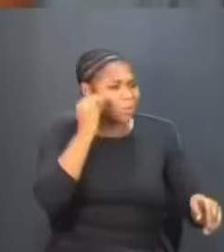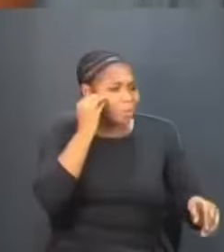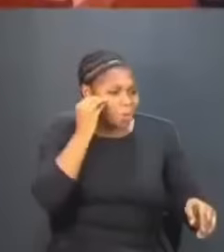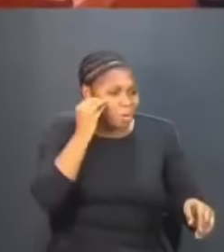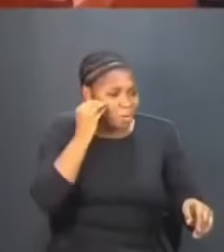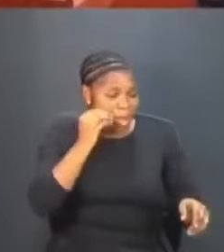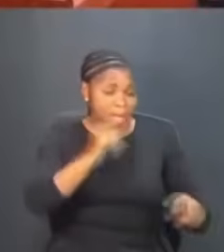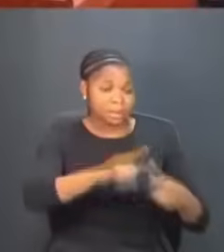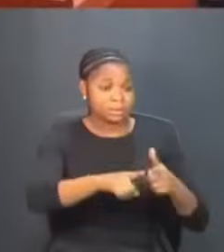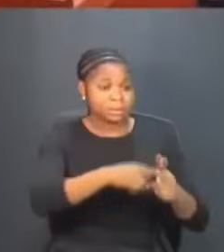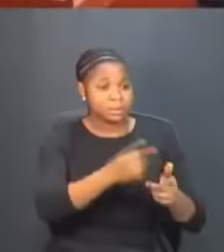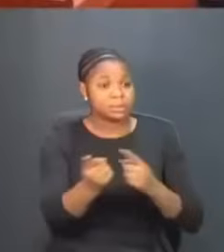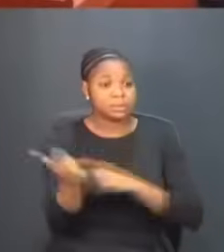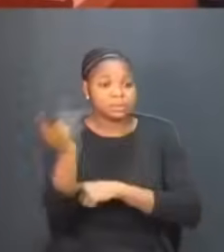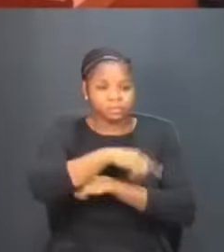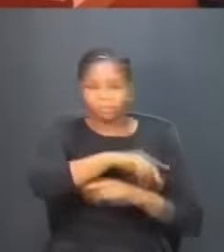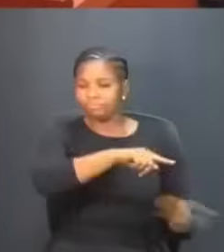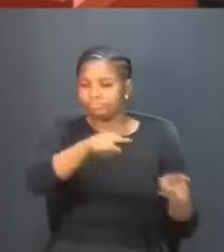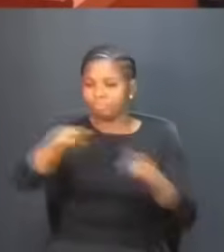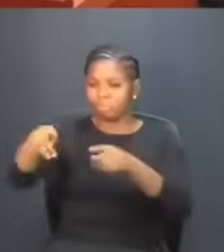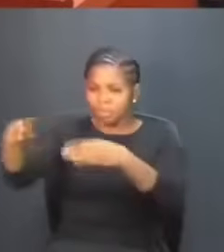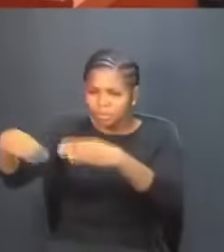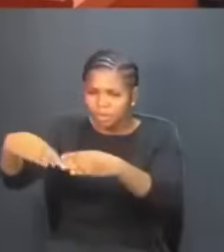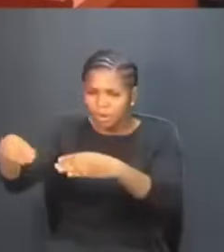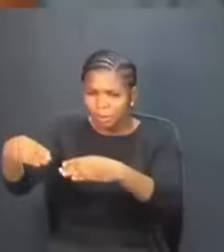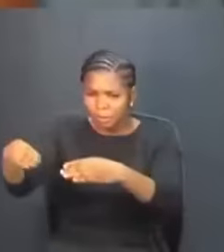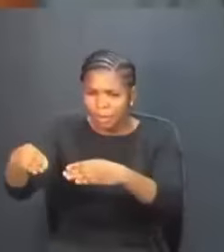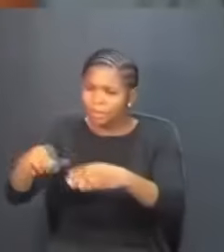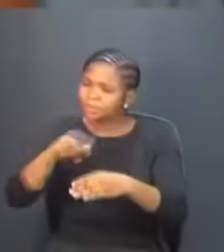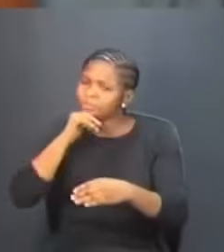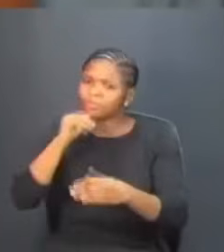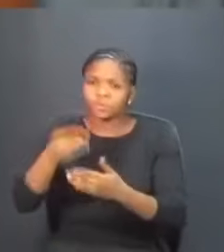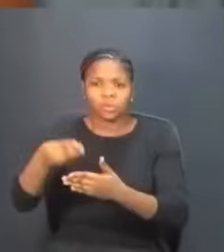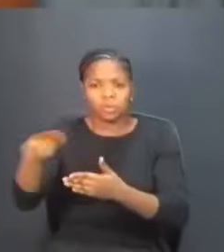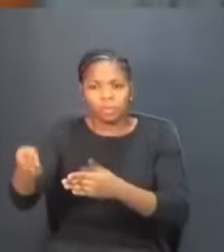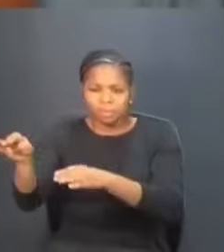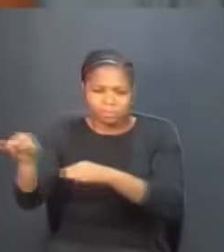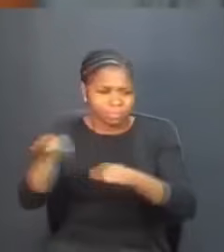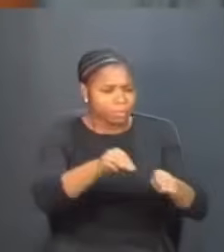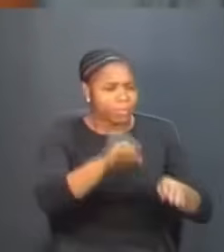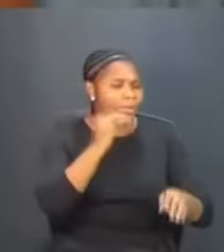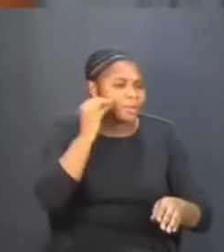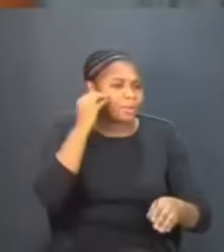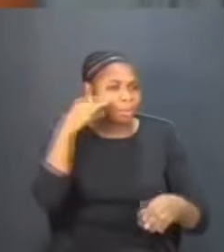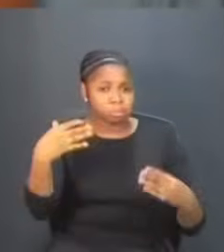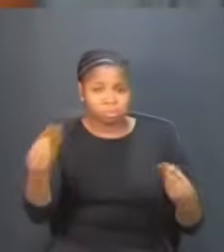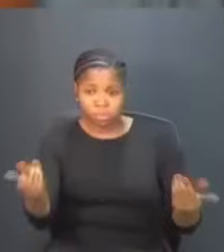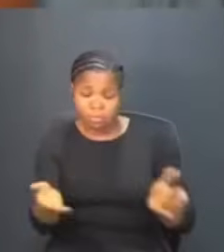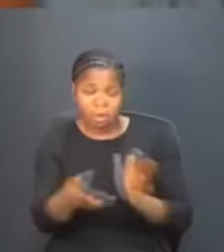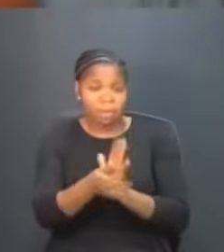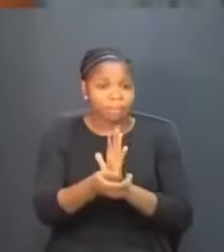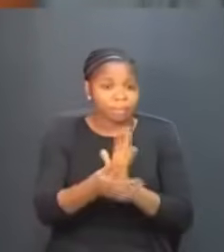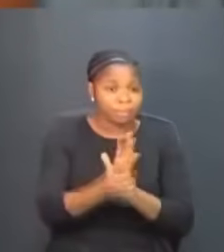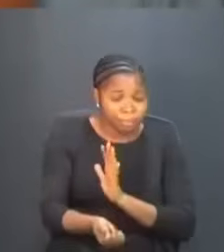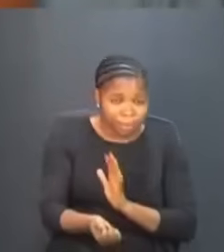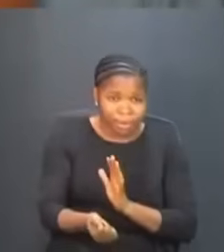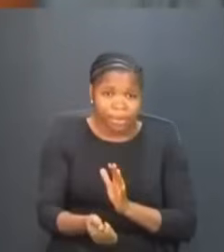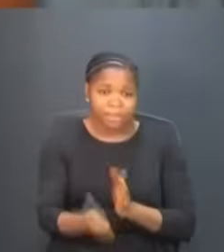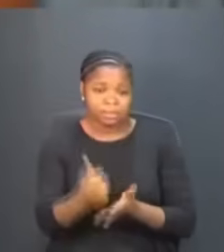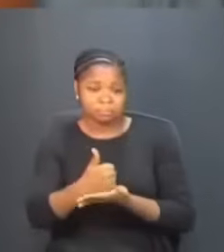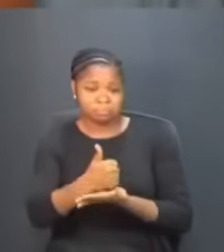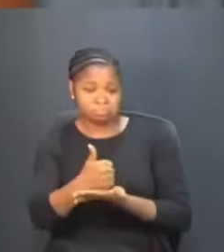is tubers, whether it is rice, whether it is maize, whether it is pepper, whether it is dry okra, they are not